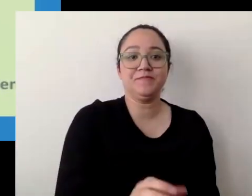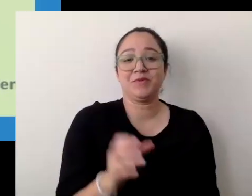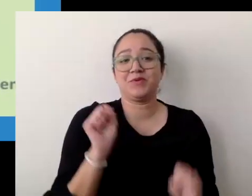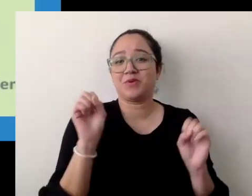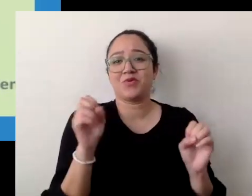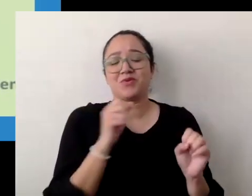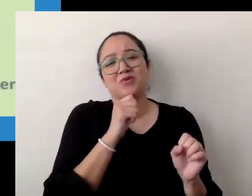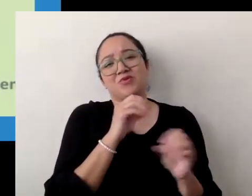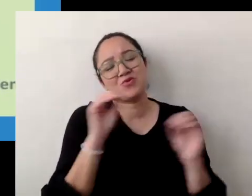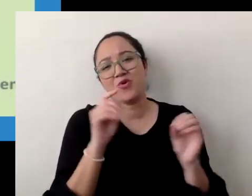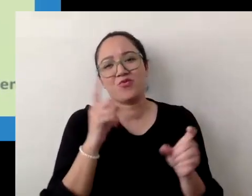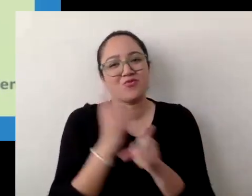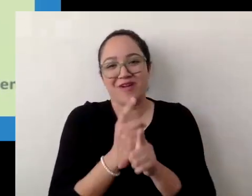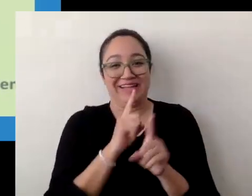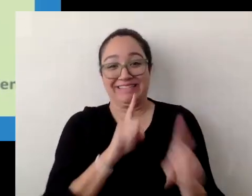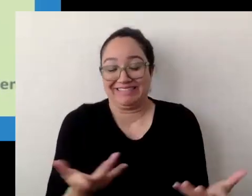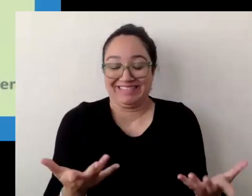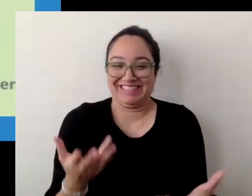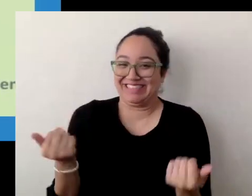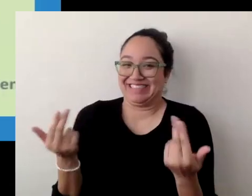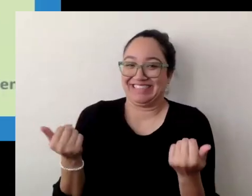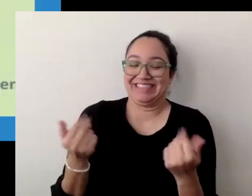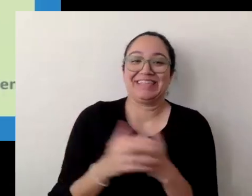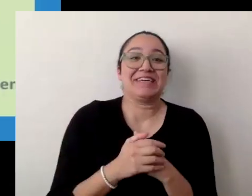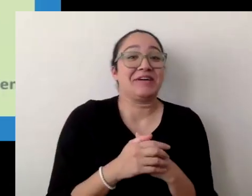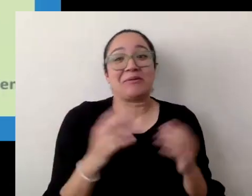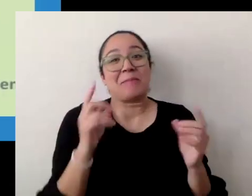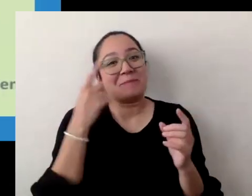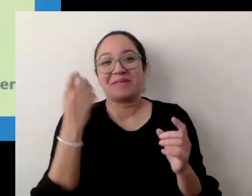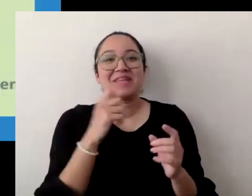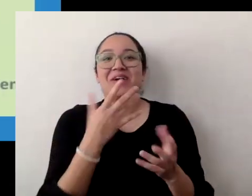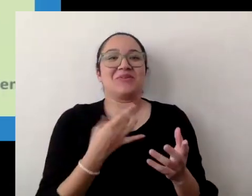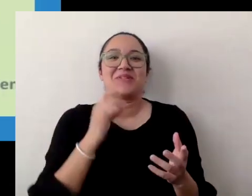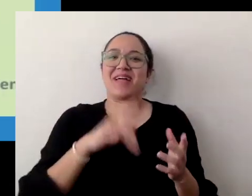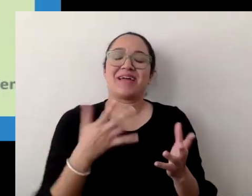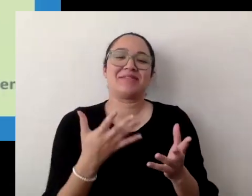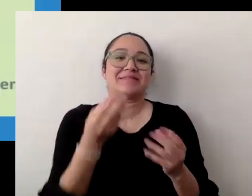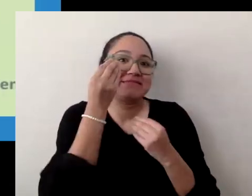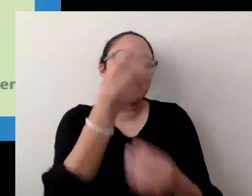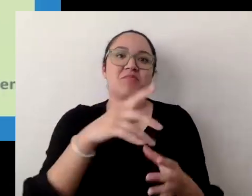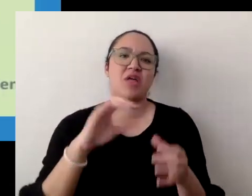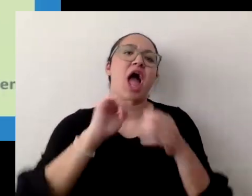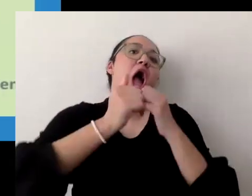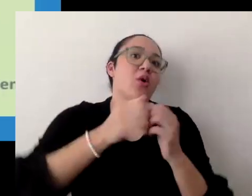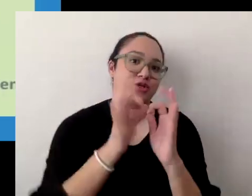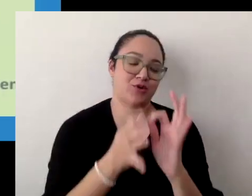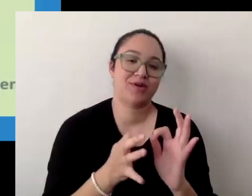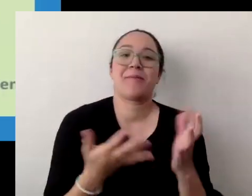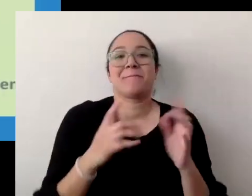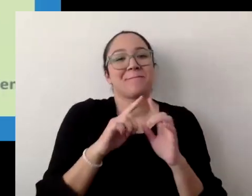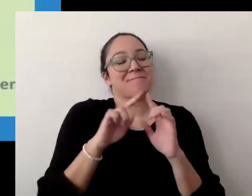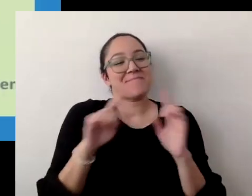and there's no right answer because because I don't like to tell people how to interpret. What I